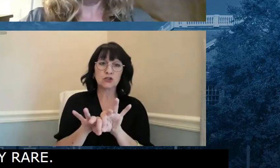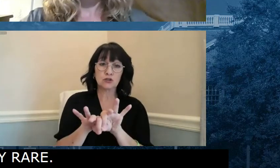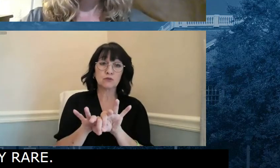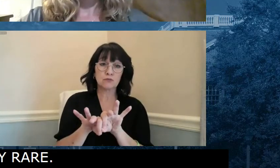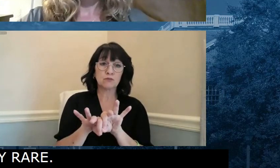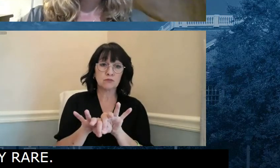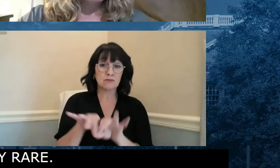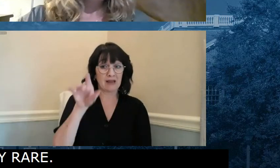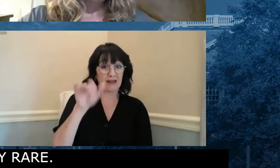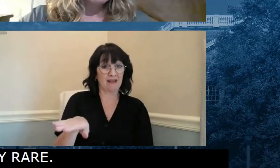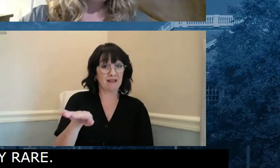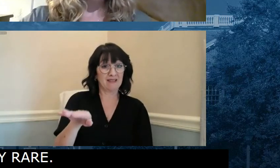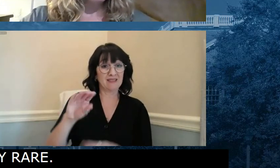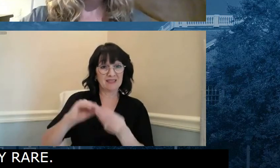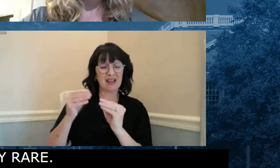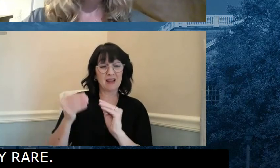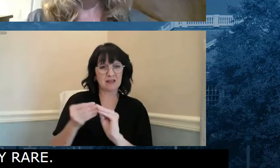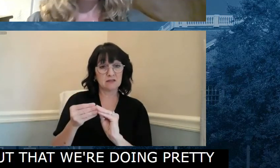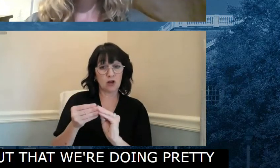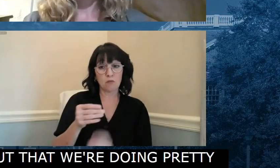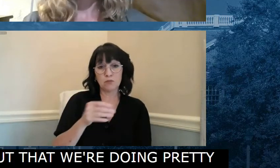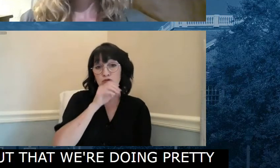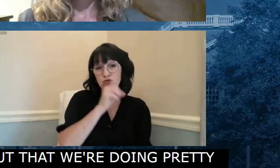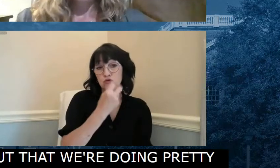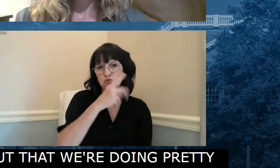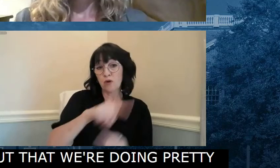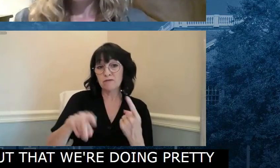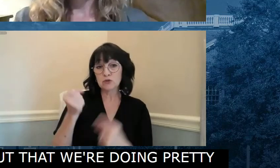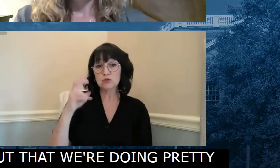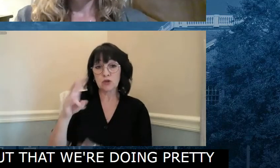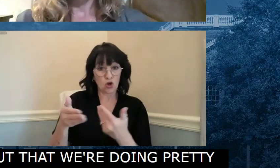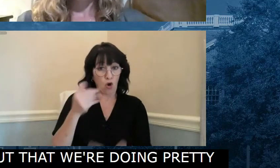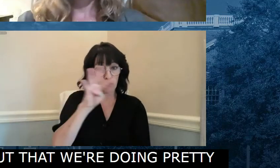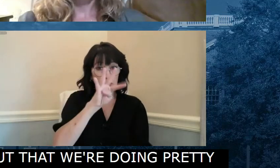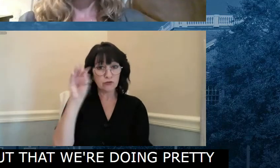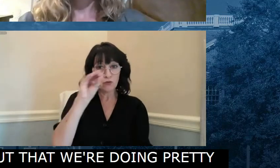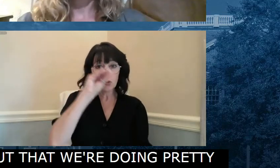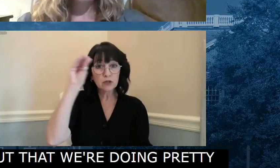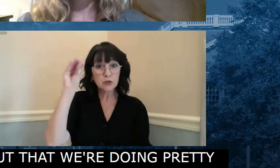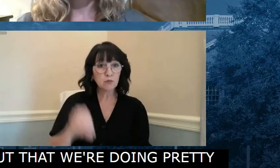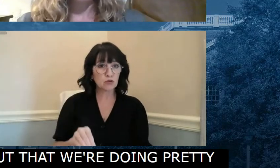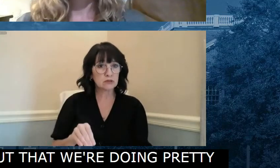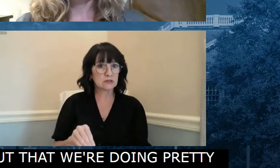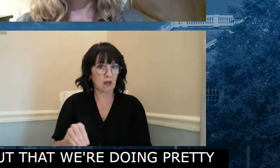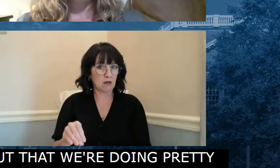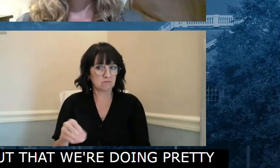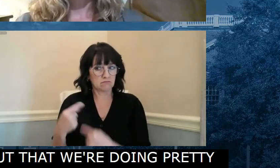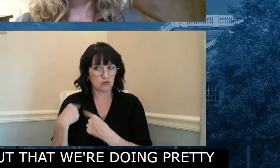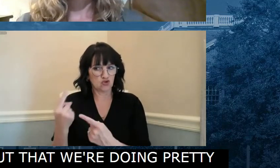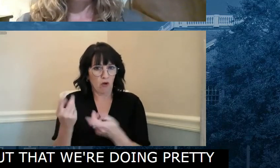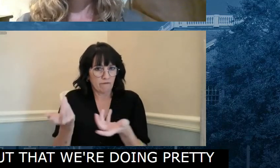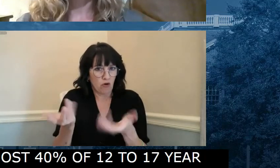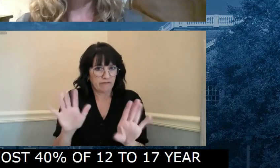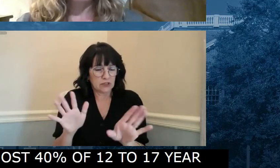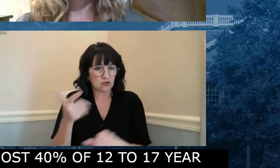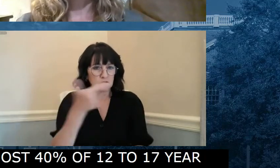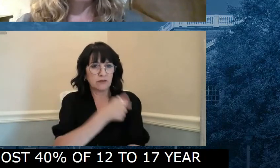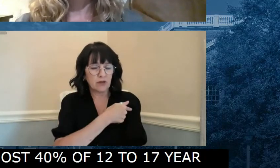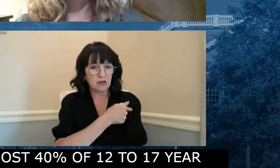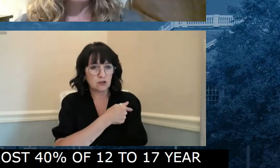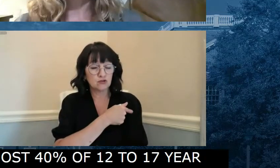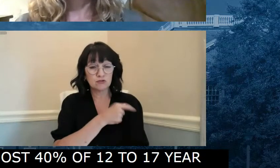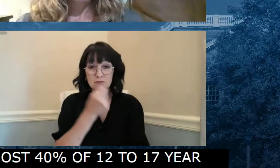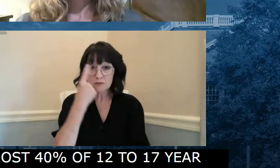vaccinating that group. Almost 40% of 12 to 17-year-olds are vaccinated. You compare that to the 18